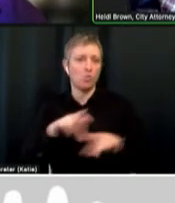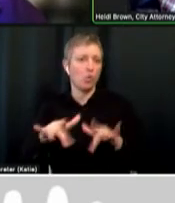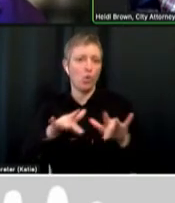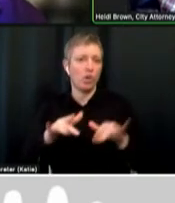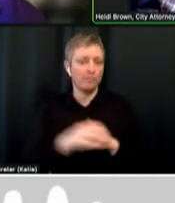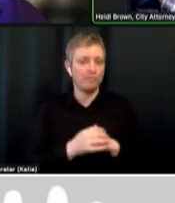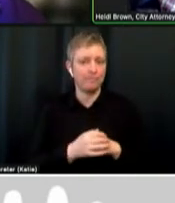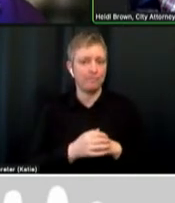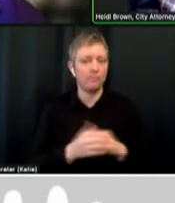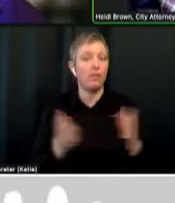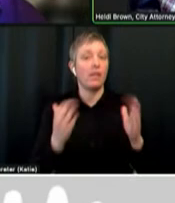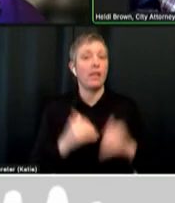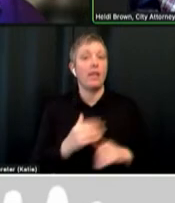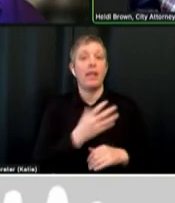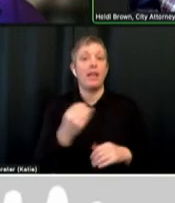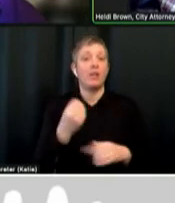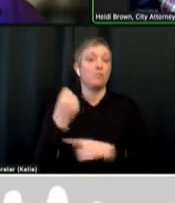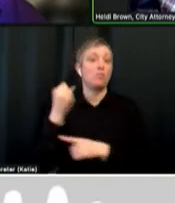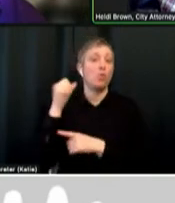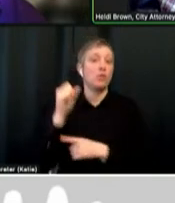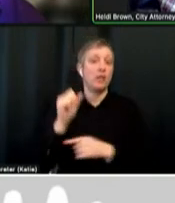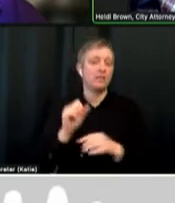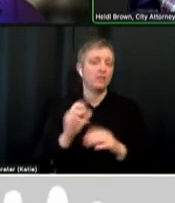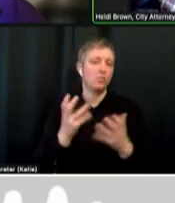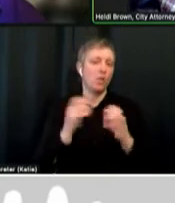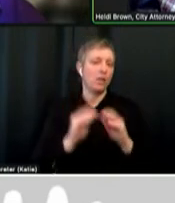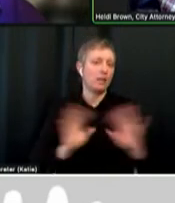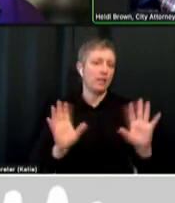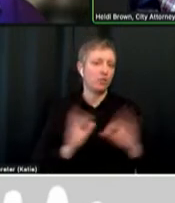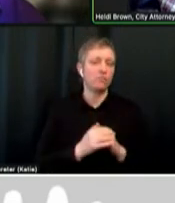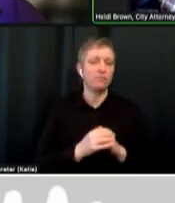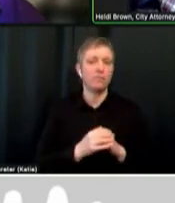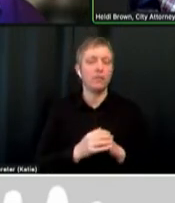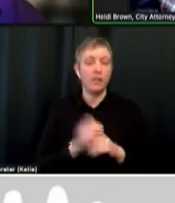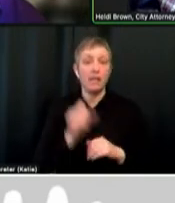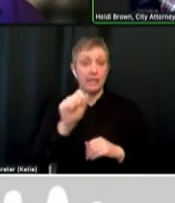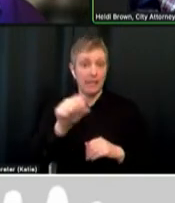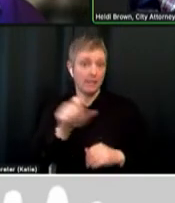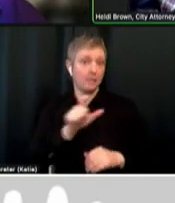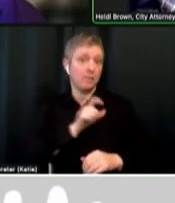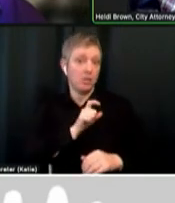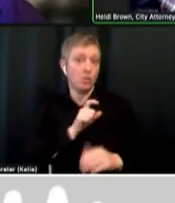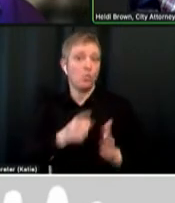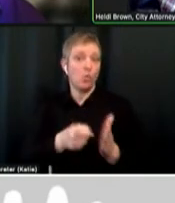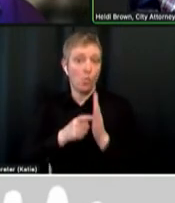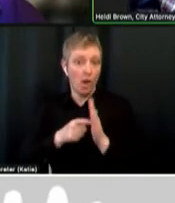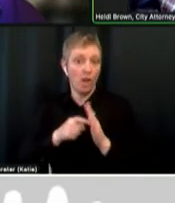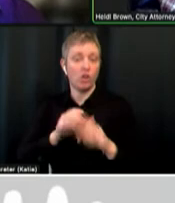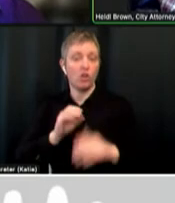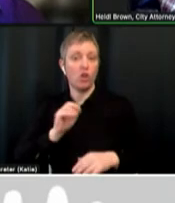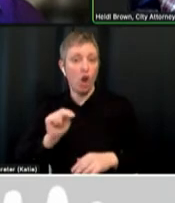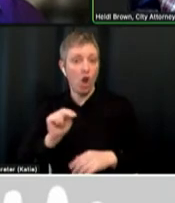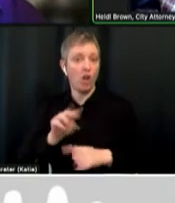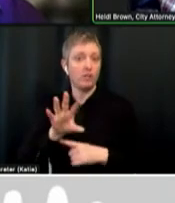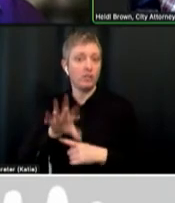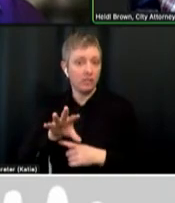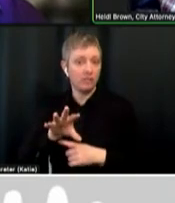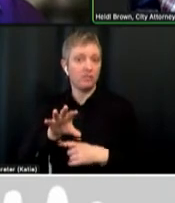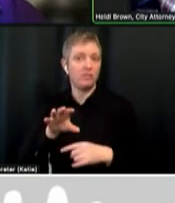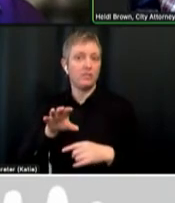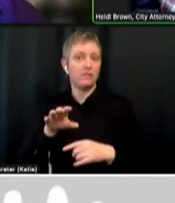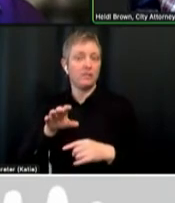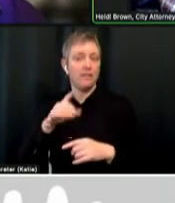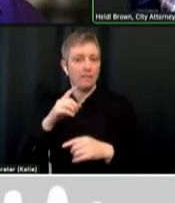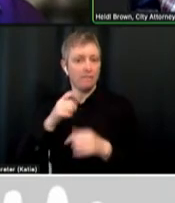are required to turn on their cameras during a protest event to the extent allowed by law. That was